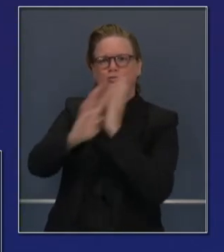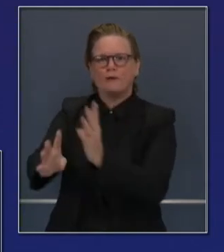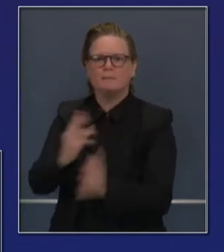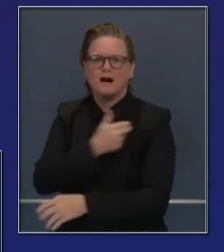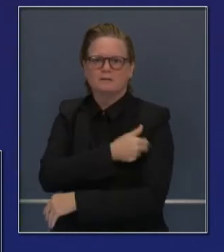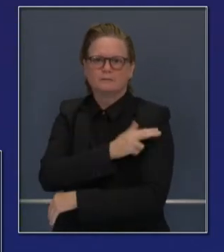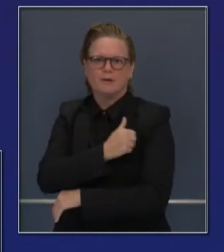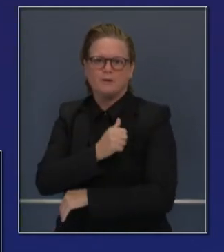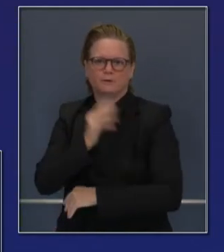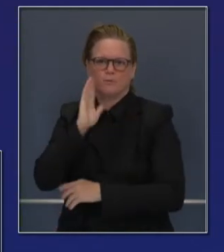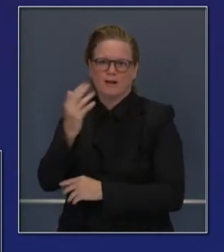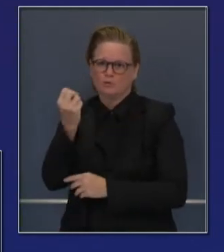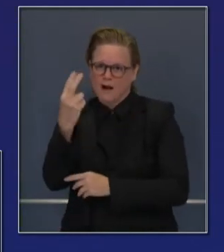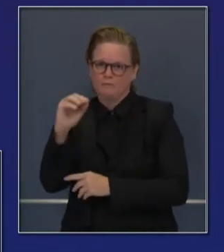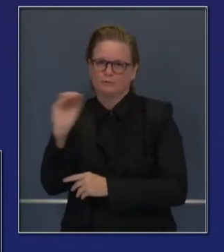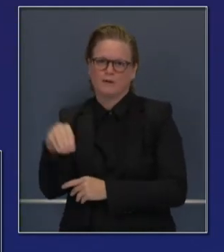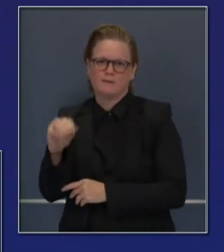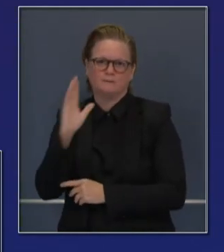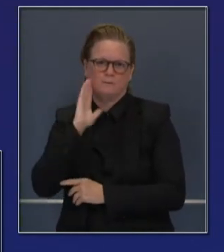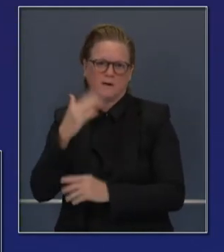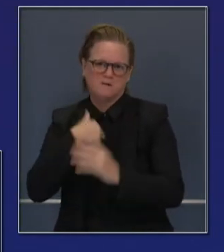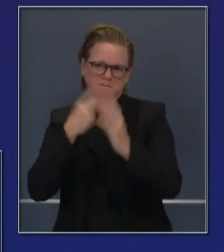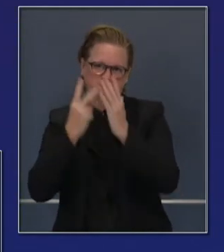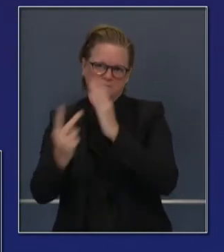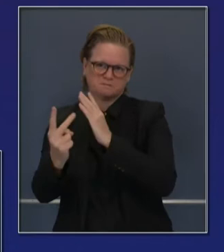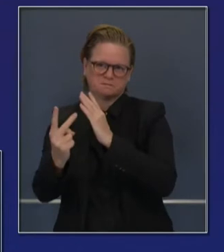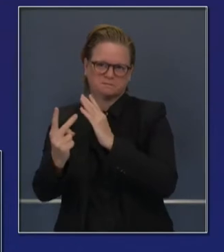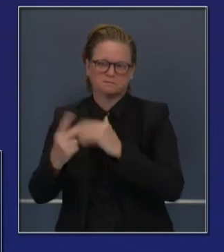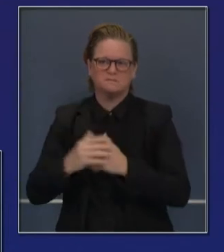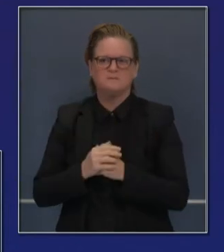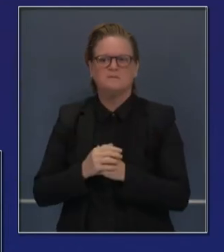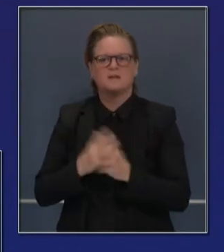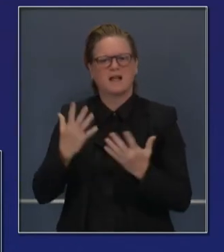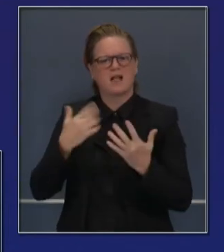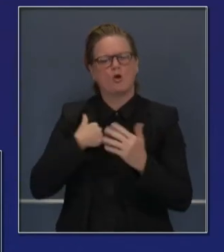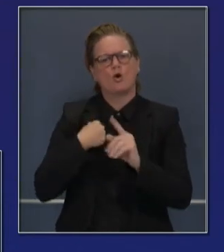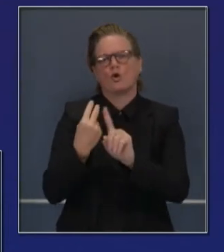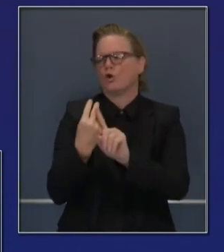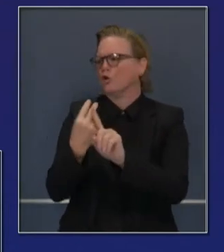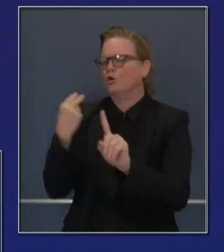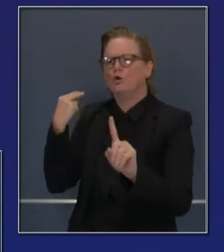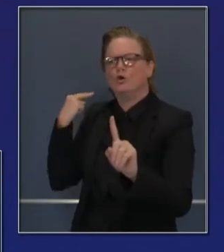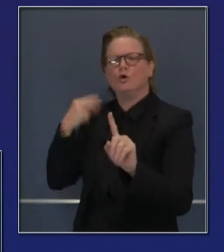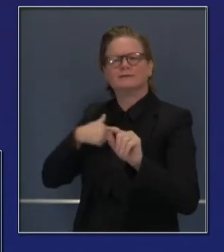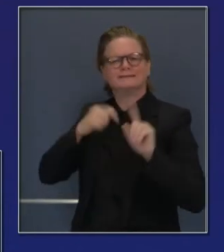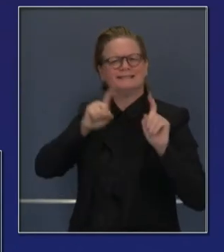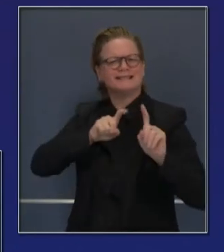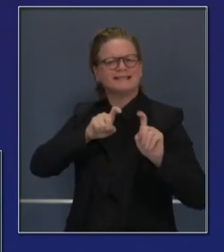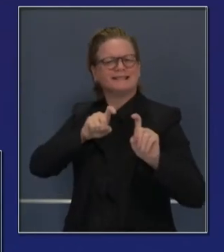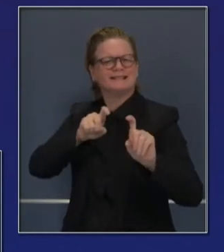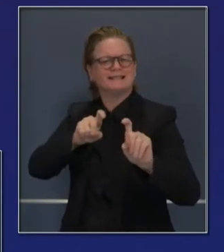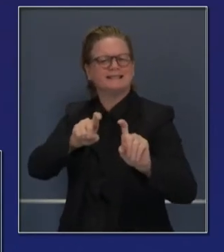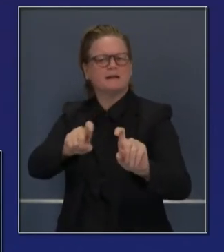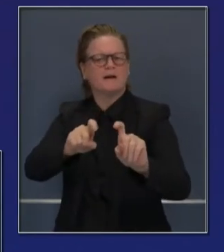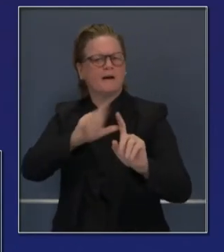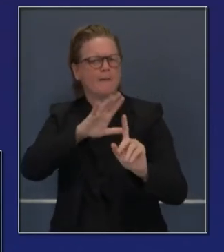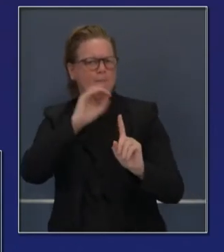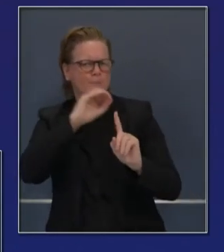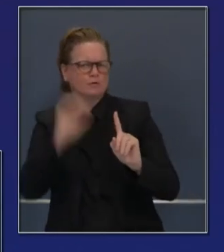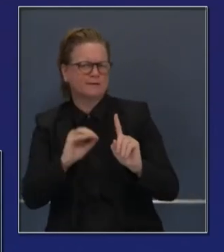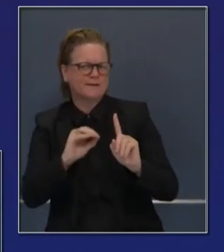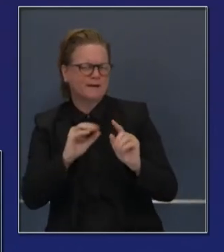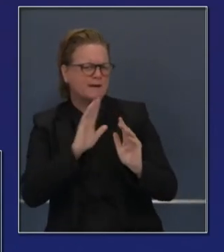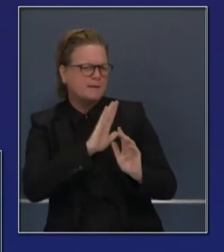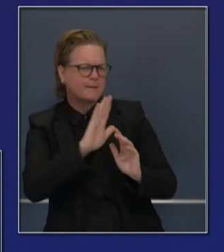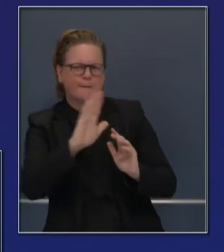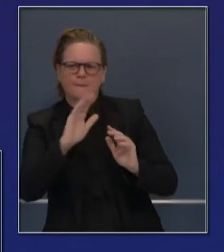about 12% of the time, when you look at the aggregate, the cumulative number of cases, 12% of those are likely to be individuals